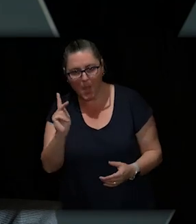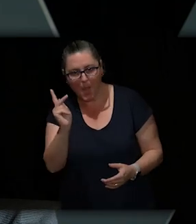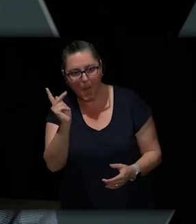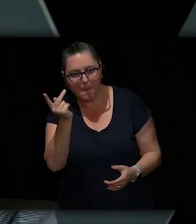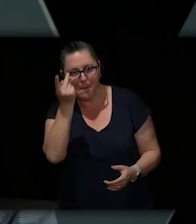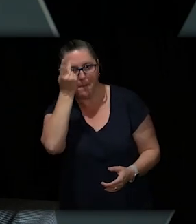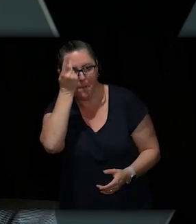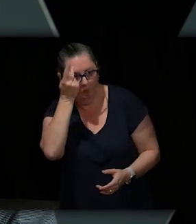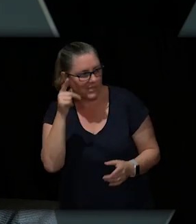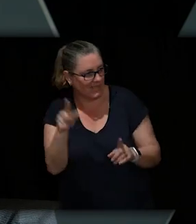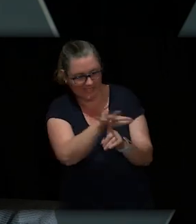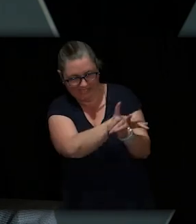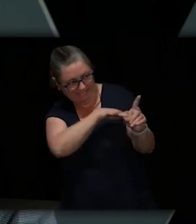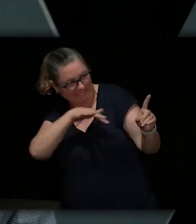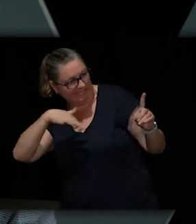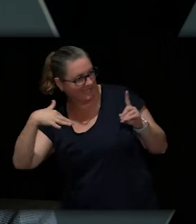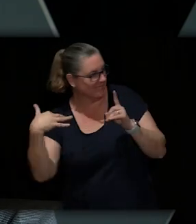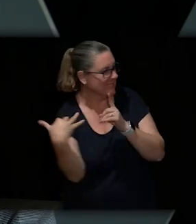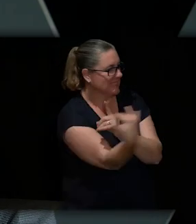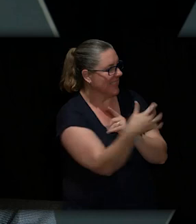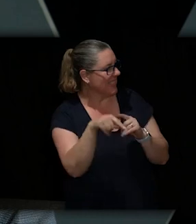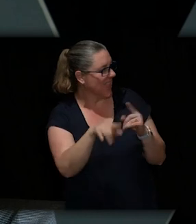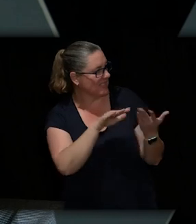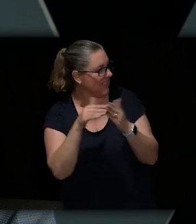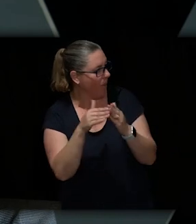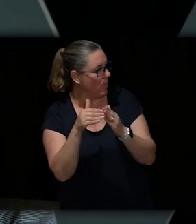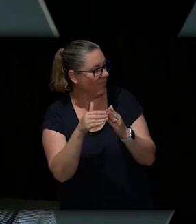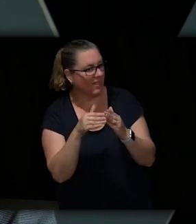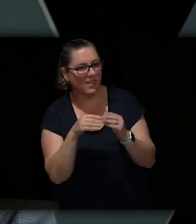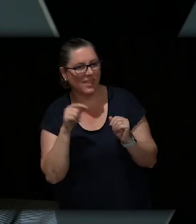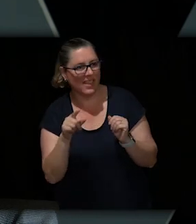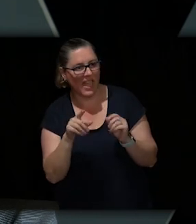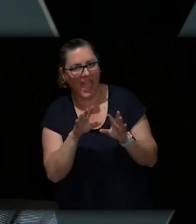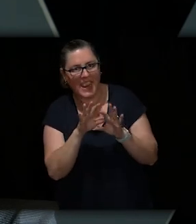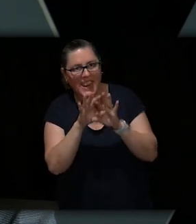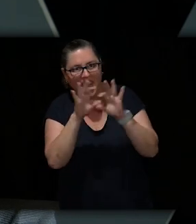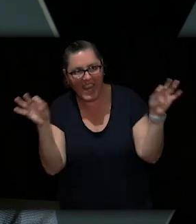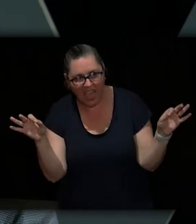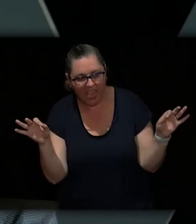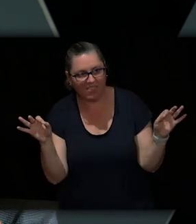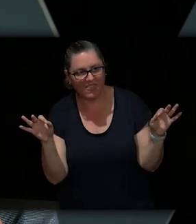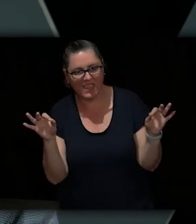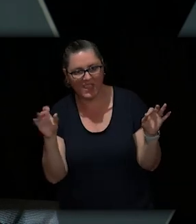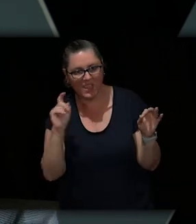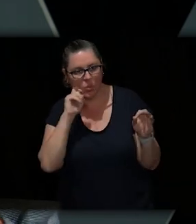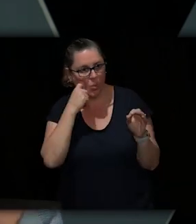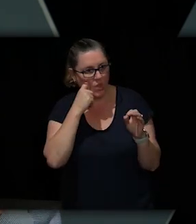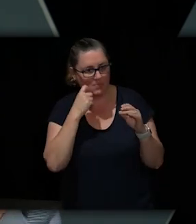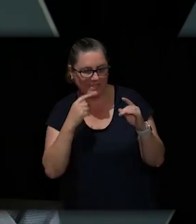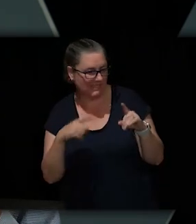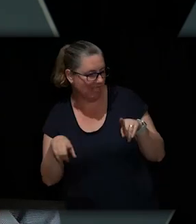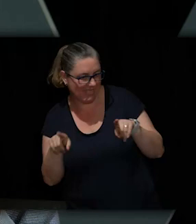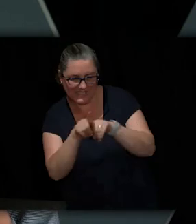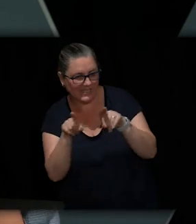town. And nothing to me was ever going to live up to the Barack Obama White House, because it's the only